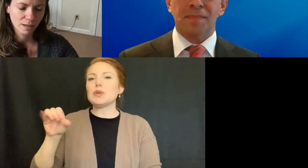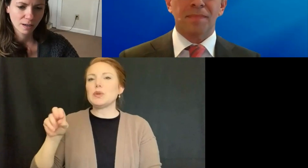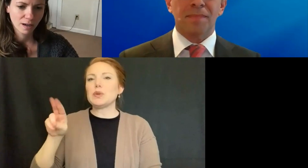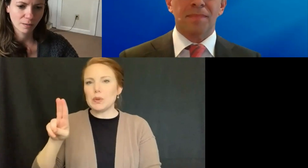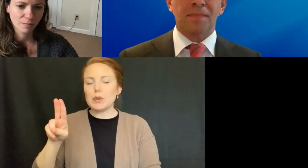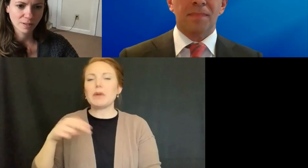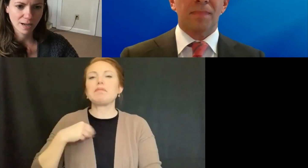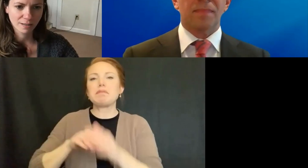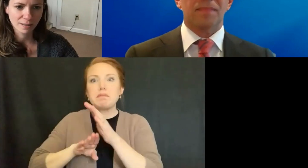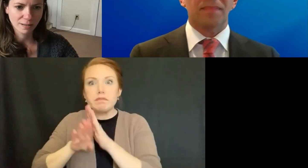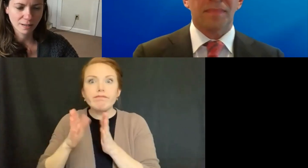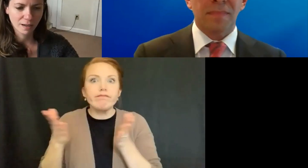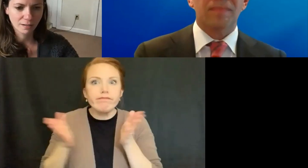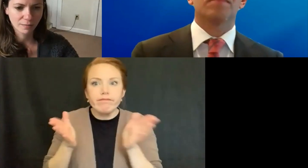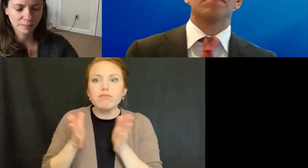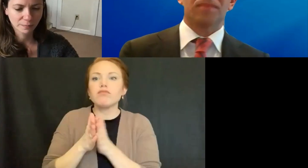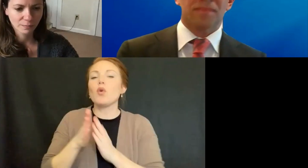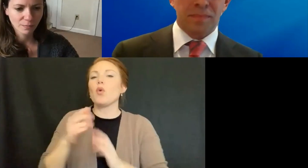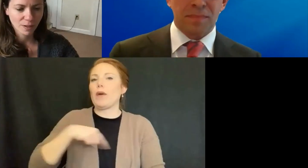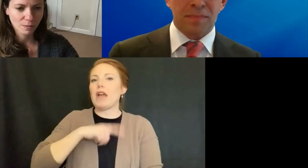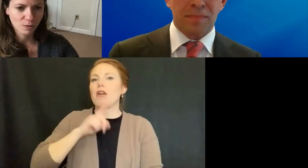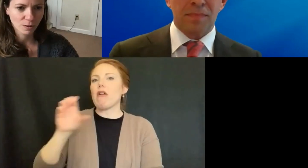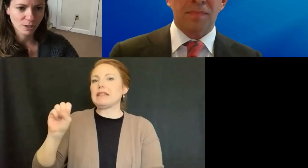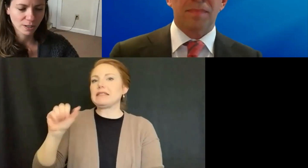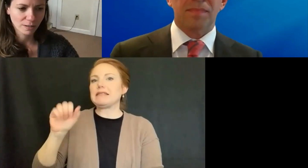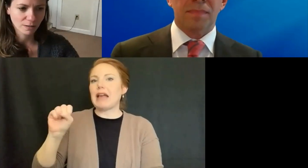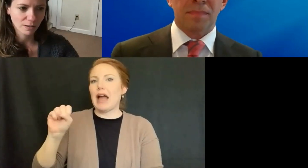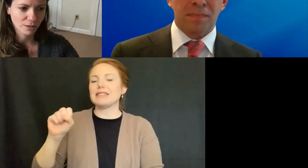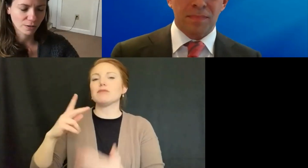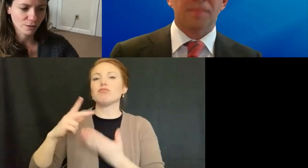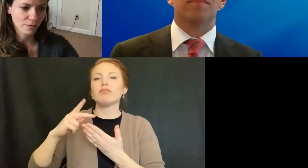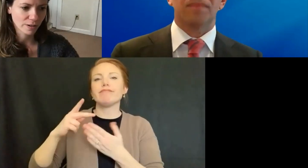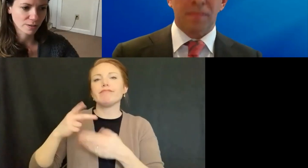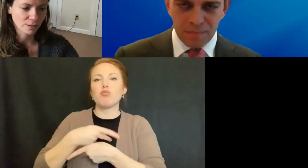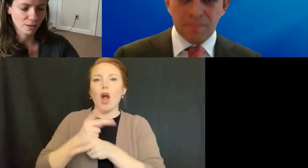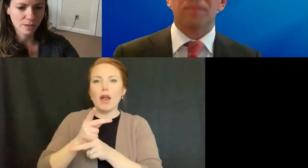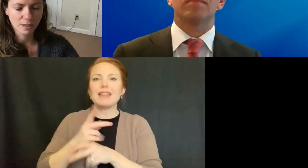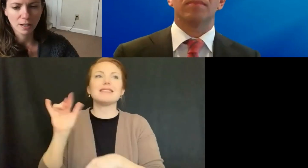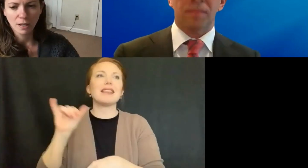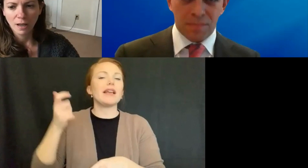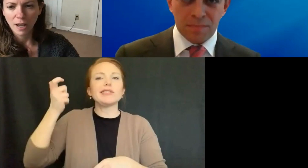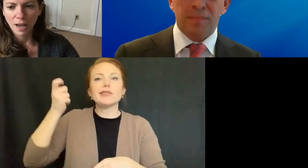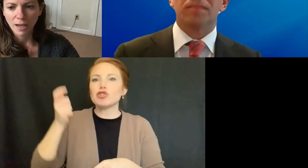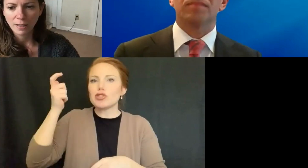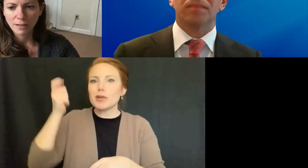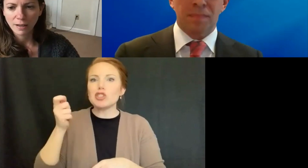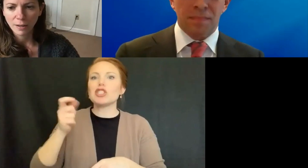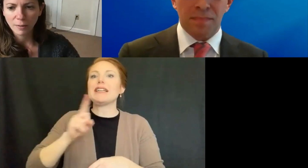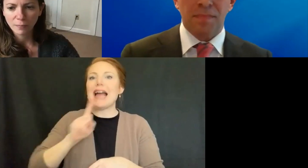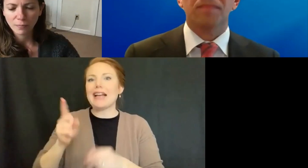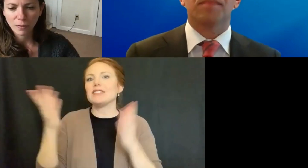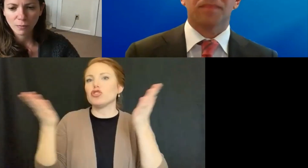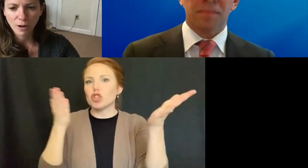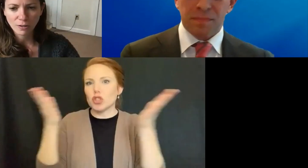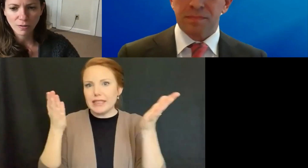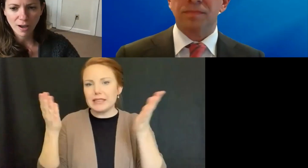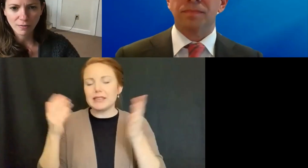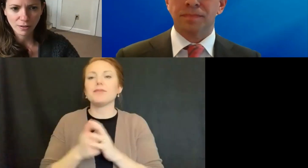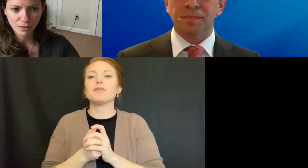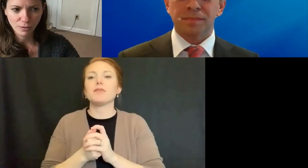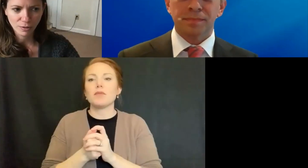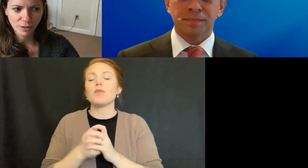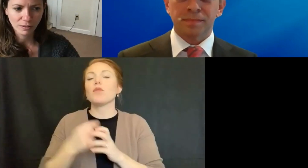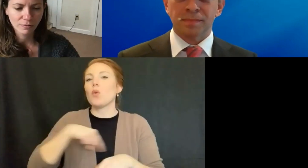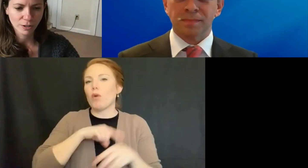product. SaaS is subscription as a service or software as a service. And we also